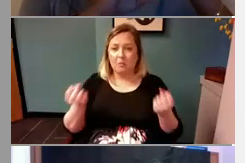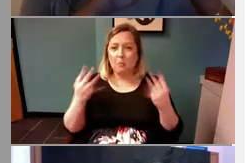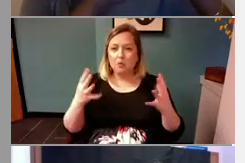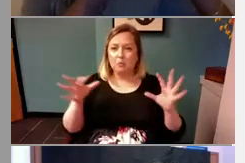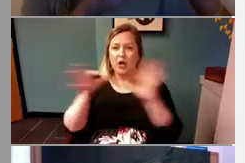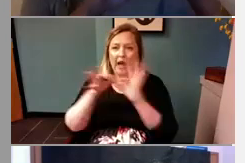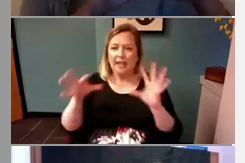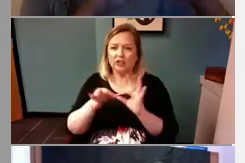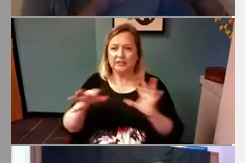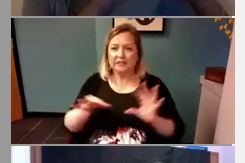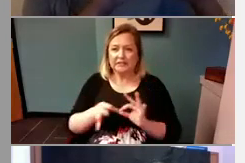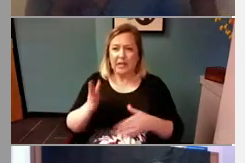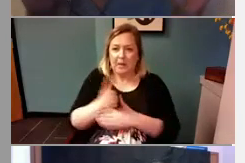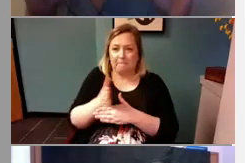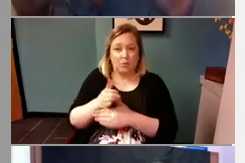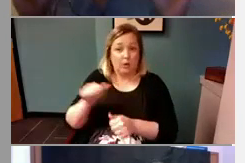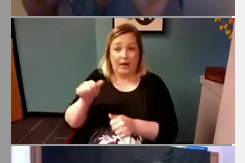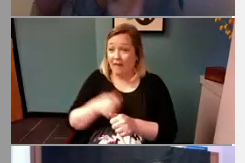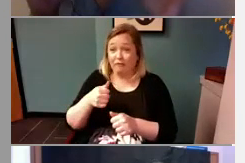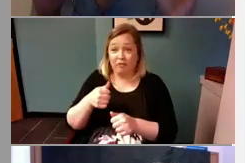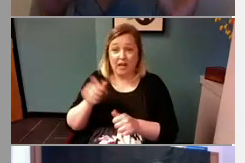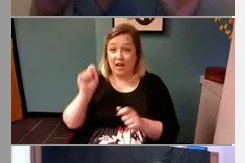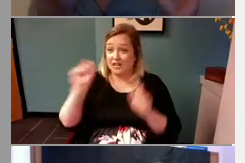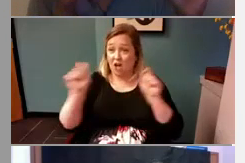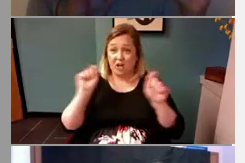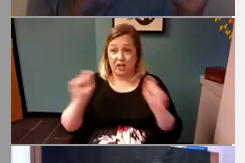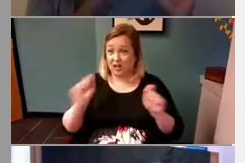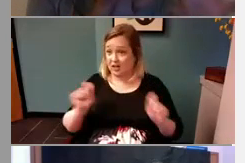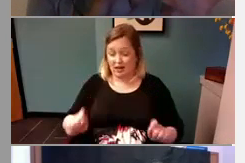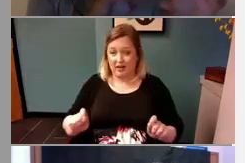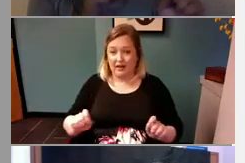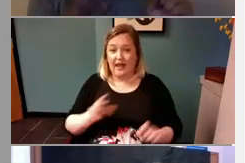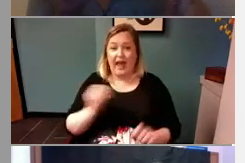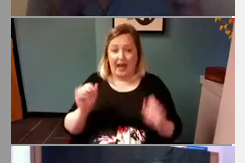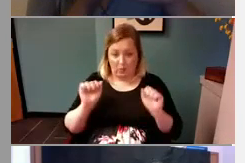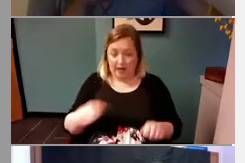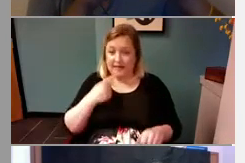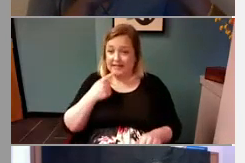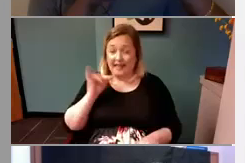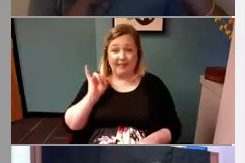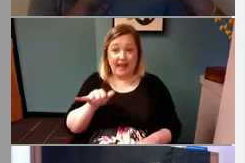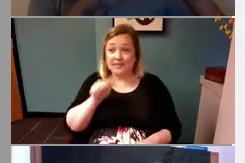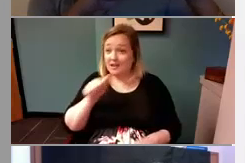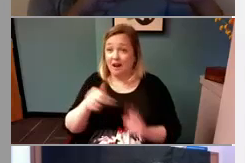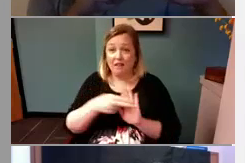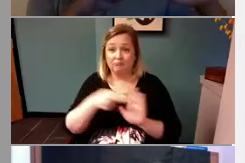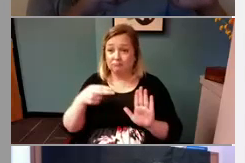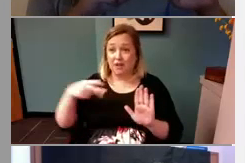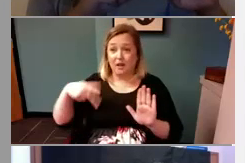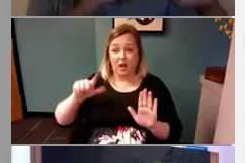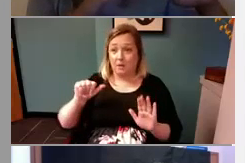edges, every vertices, and we can say that this is not a planar graph because we can have